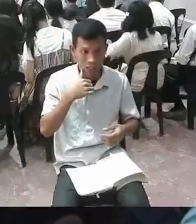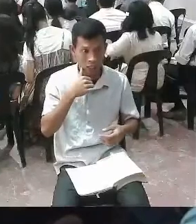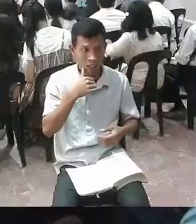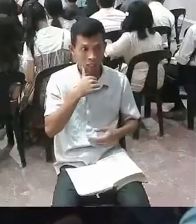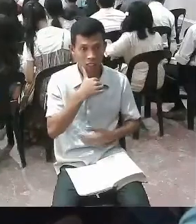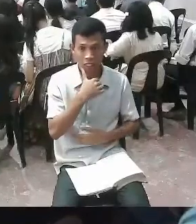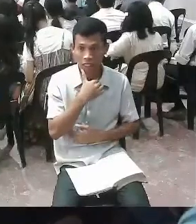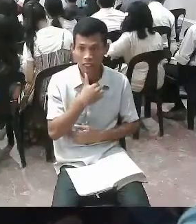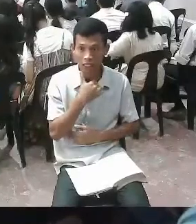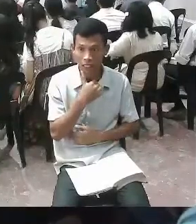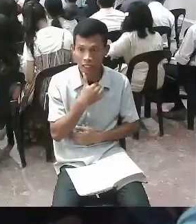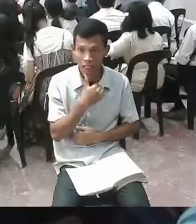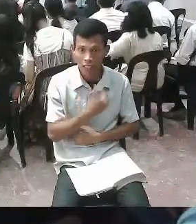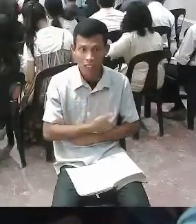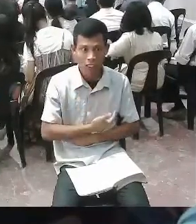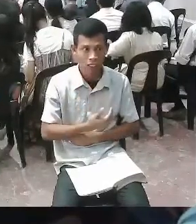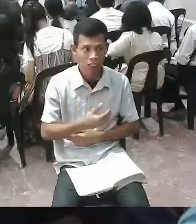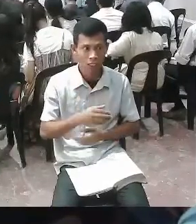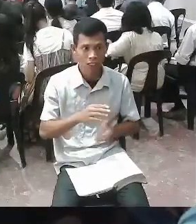glorification?